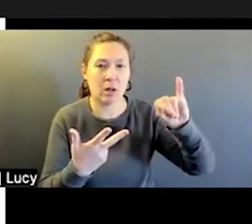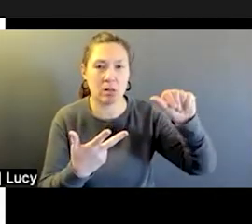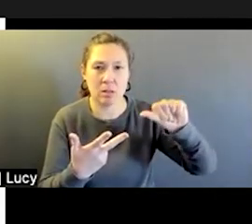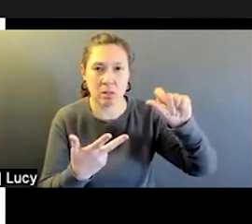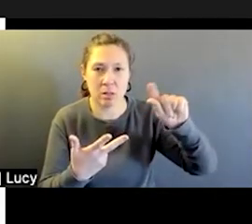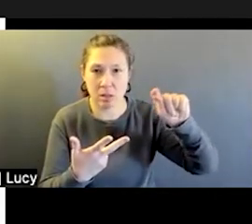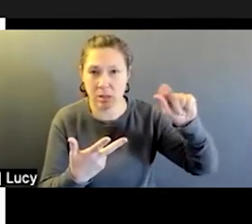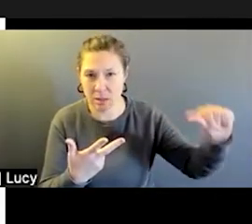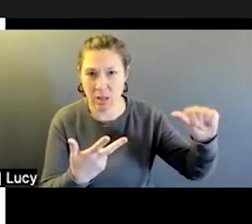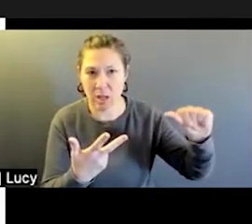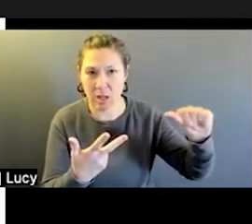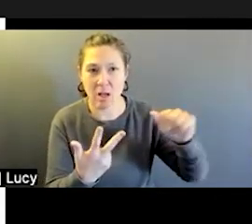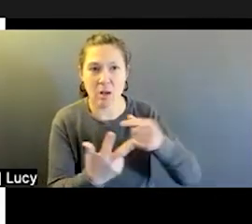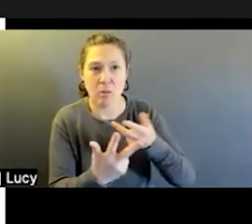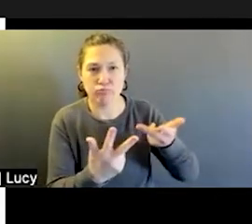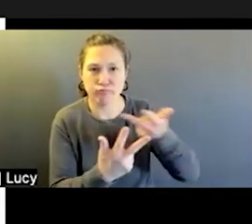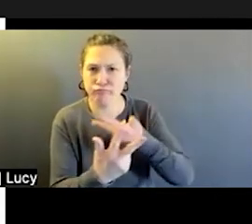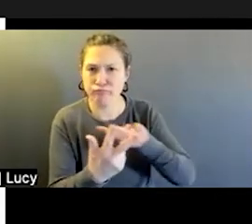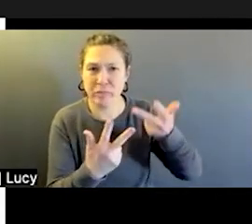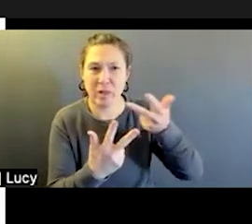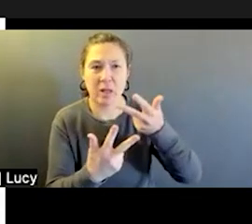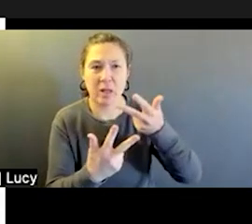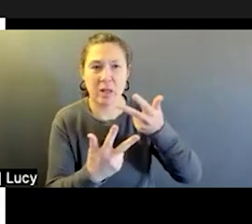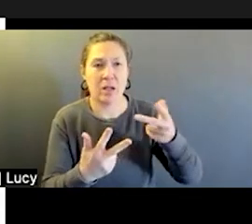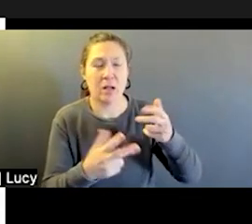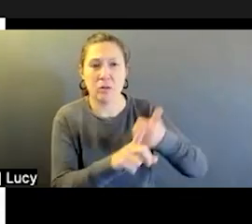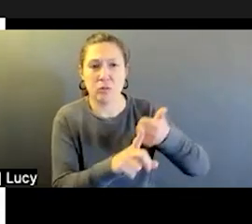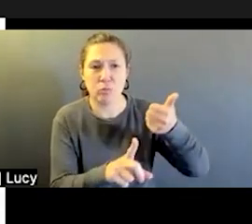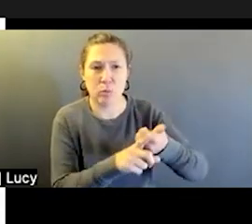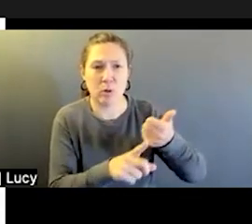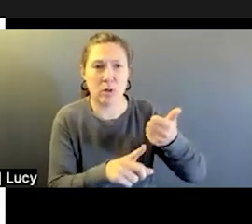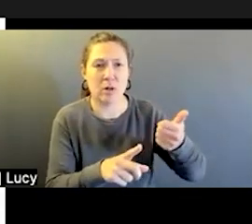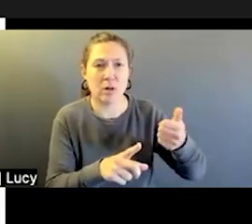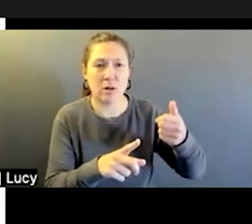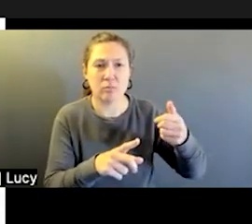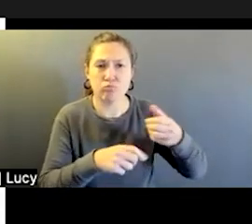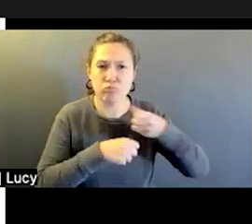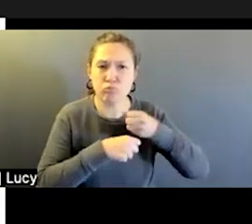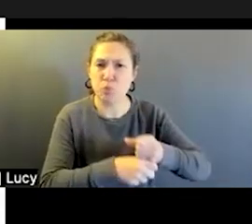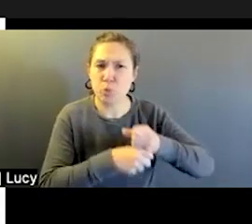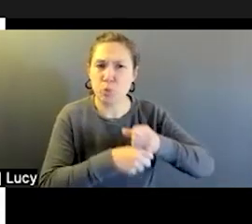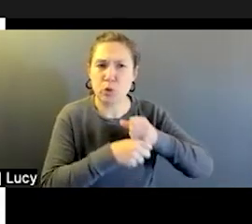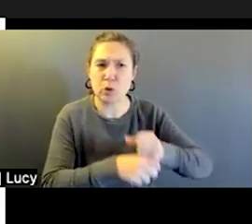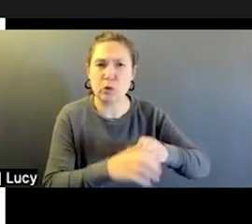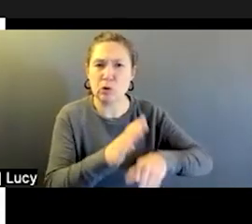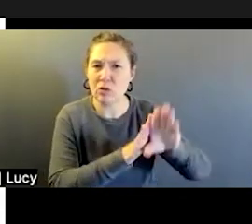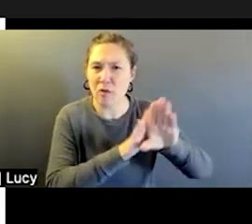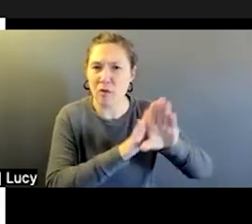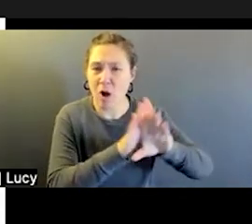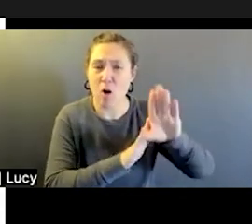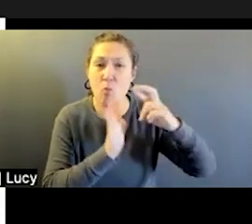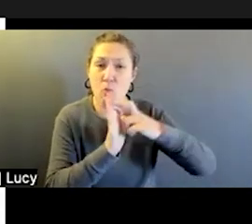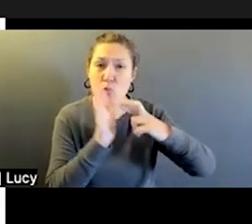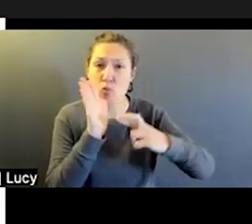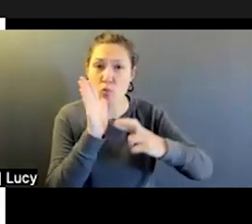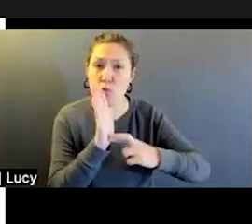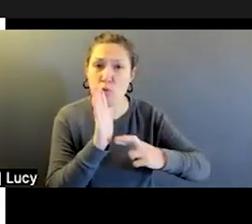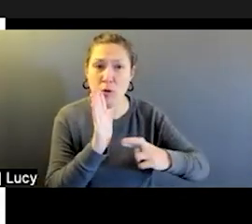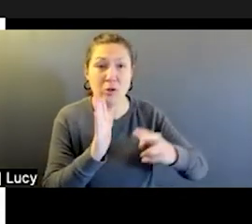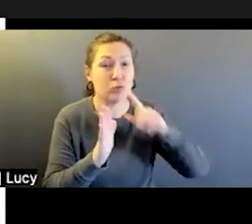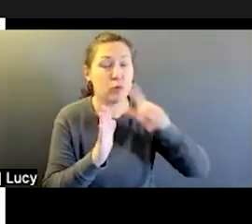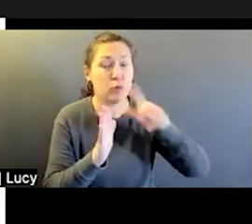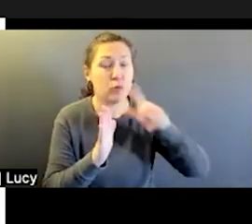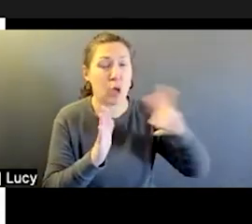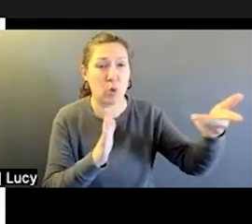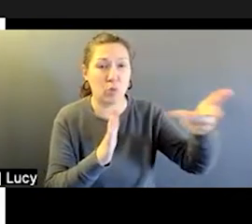have produced, even in synergy, rules to